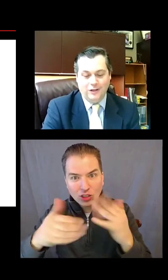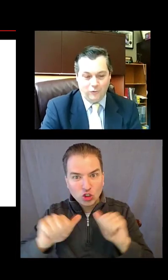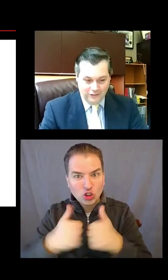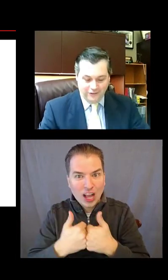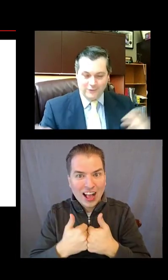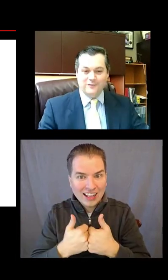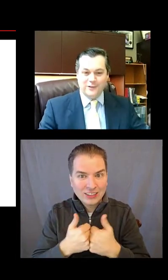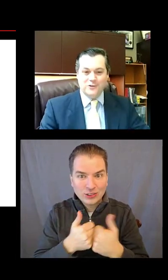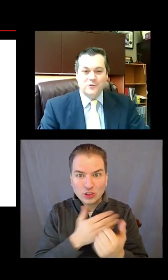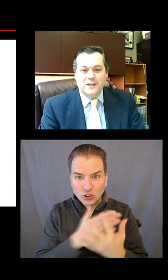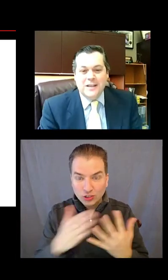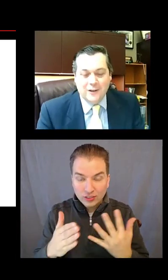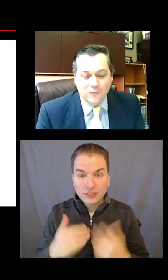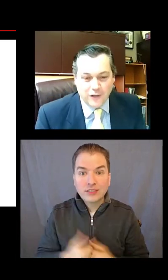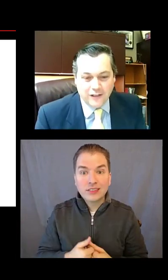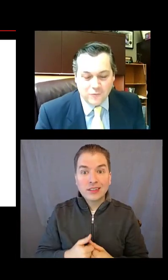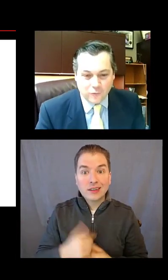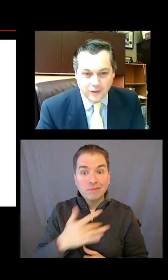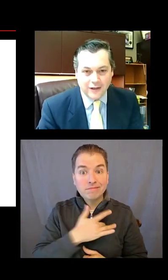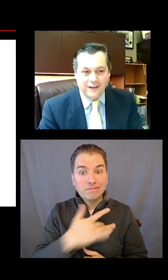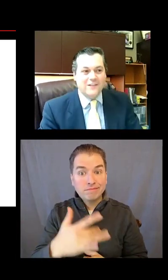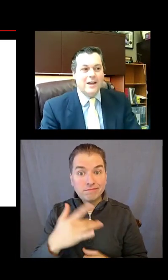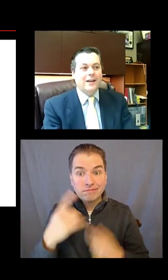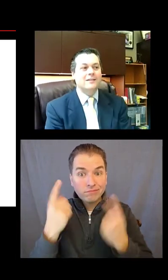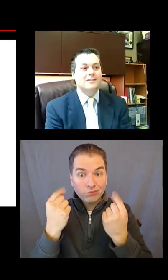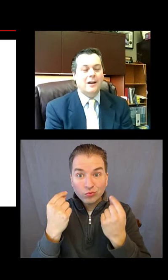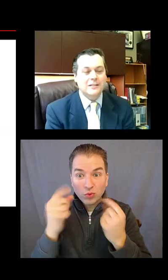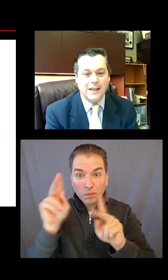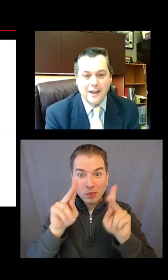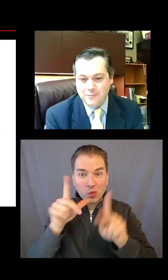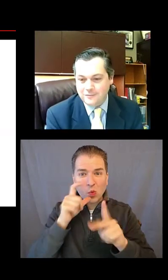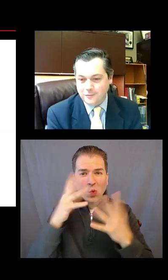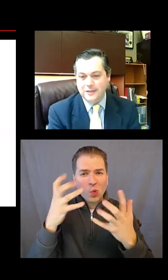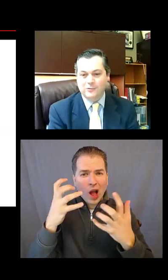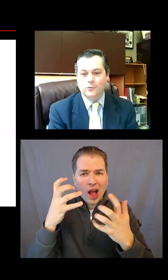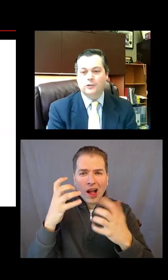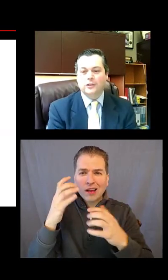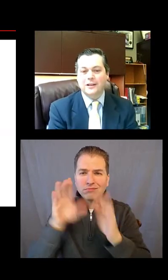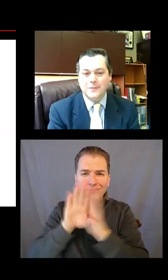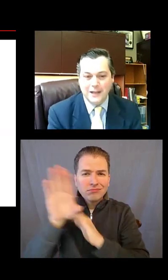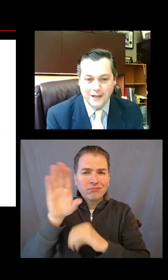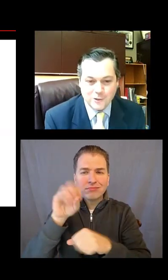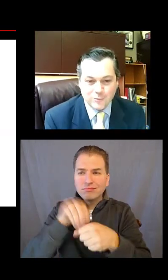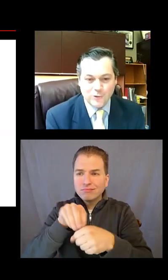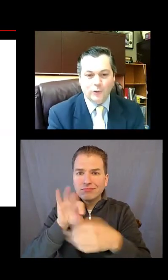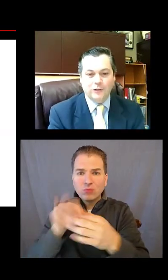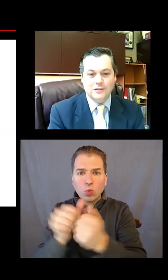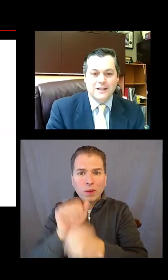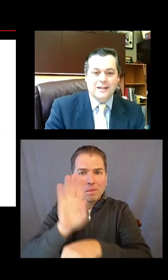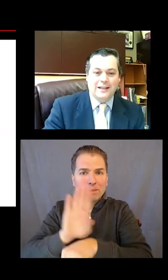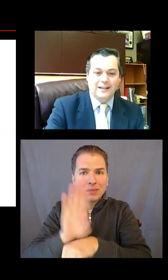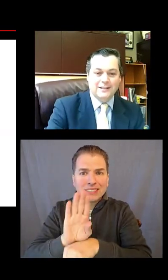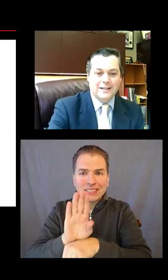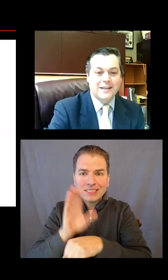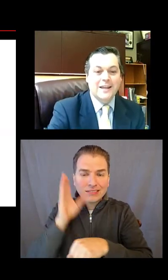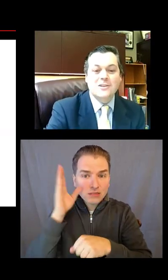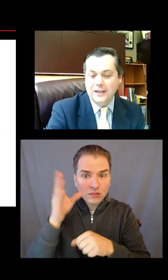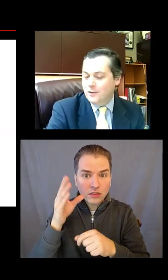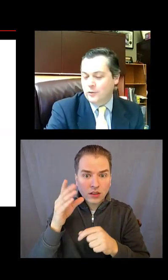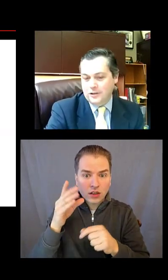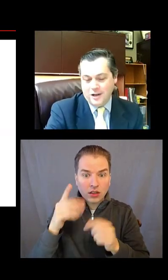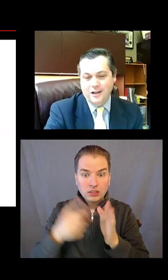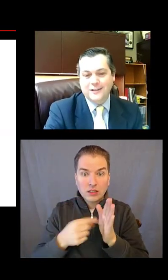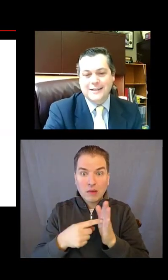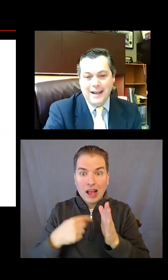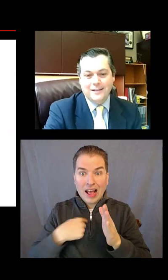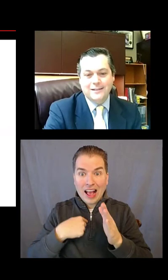issue or series of issues. Really, what I find starts to happen for people who are looking to be entrepreneurs is you